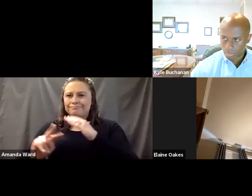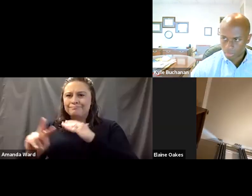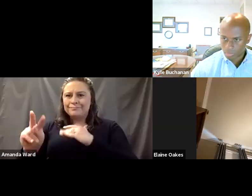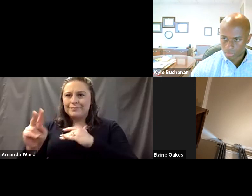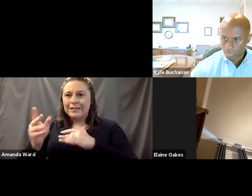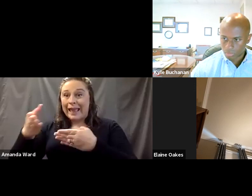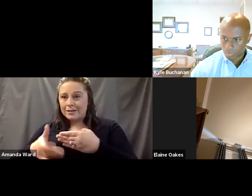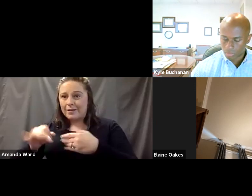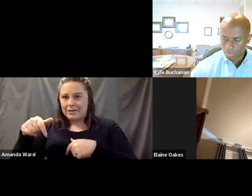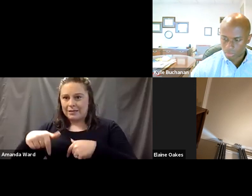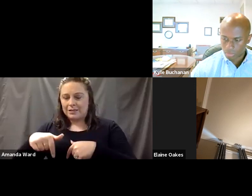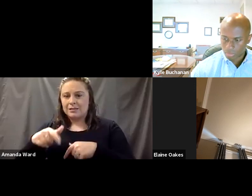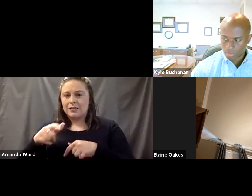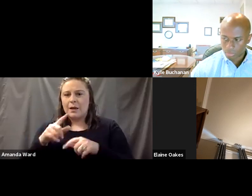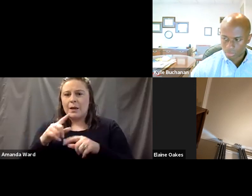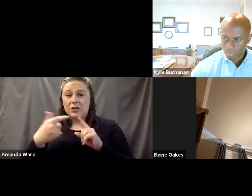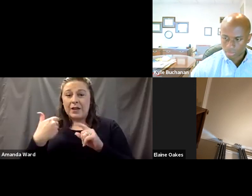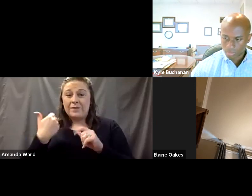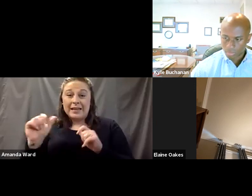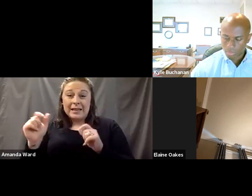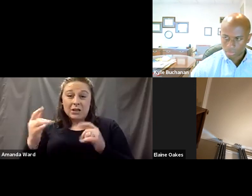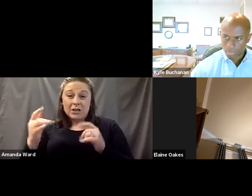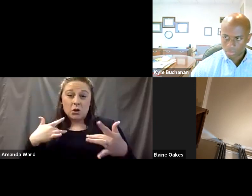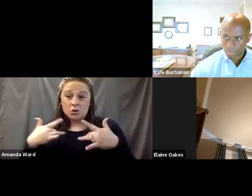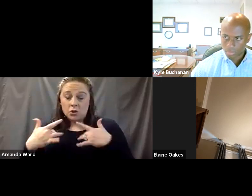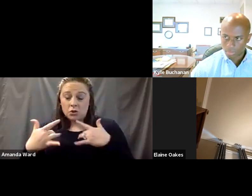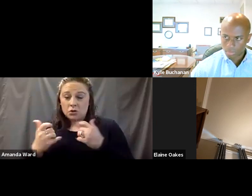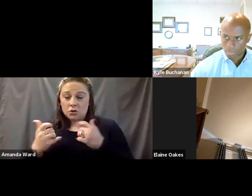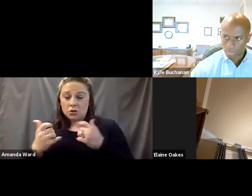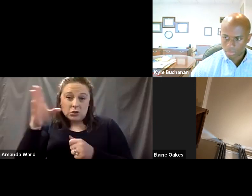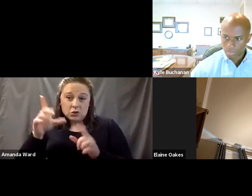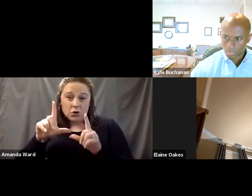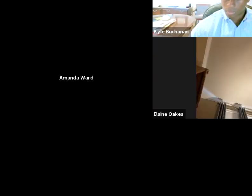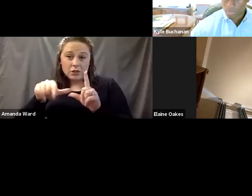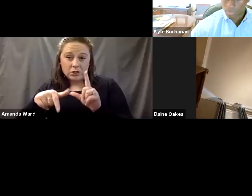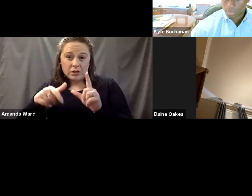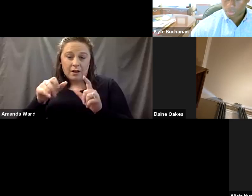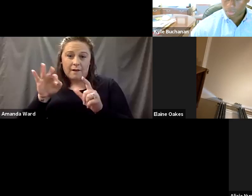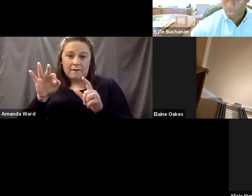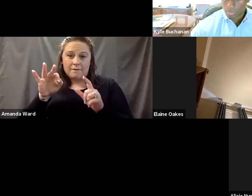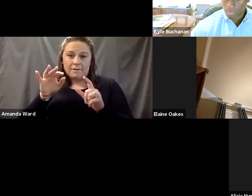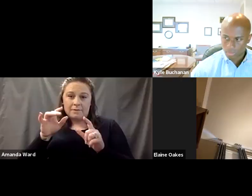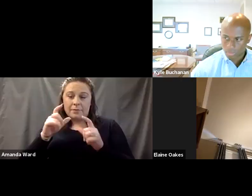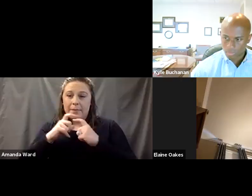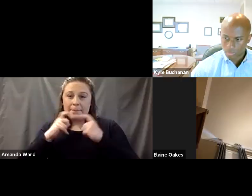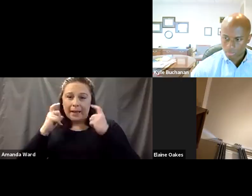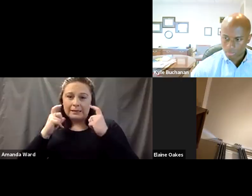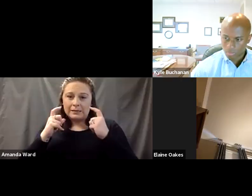question is to both of you guys. Do you have any concerns with the future expiration of mask ordinances?